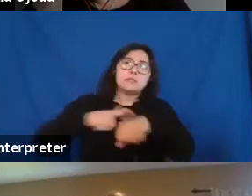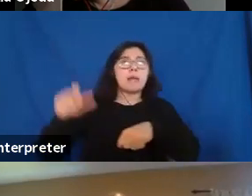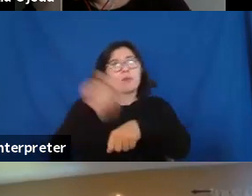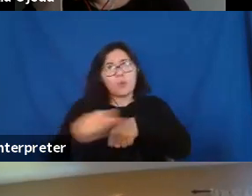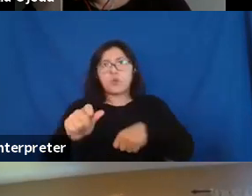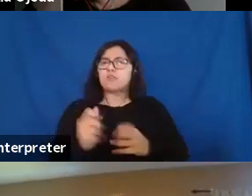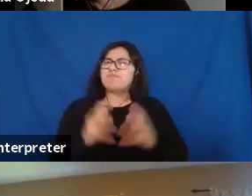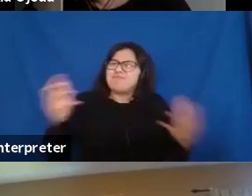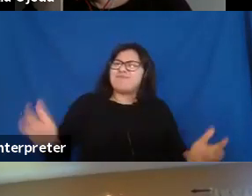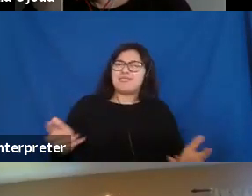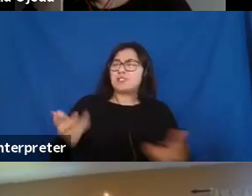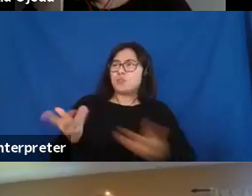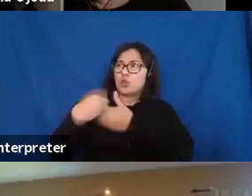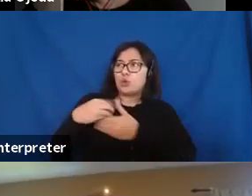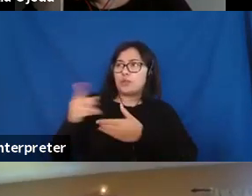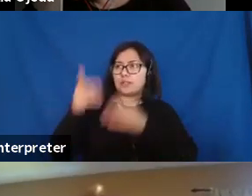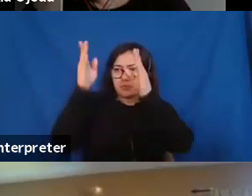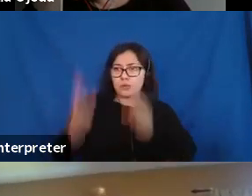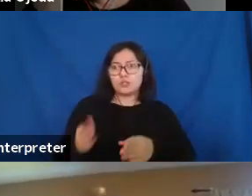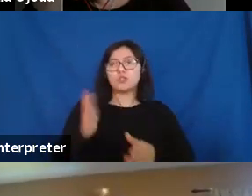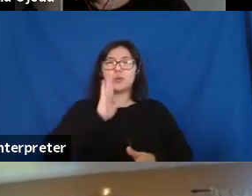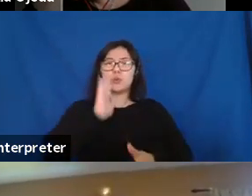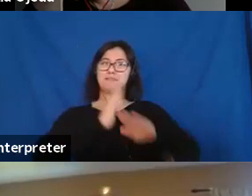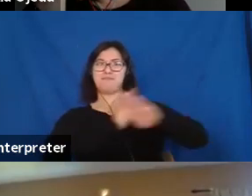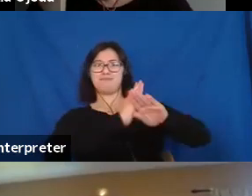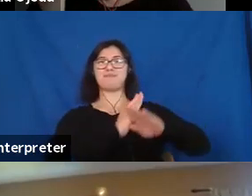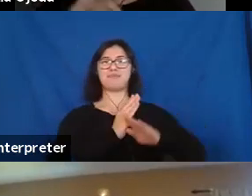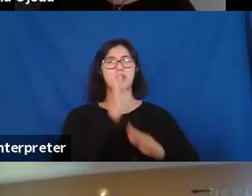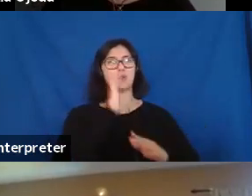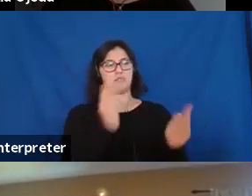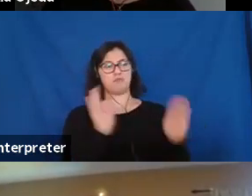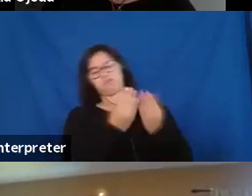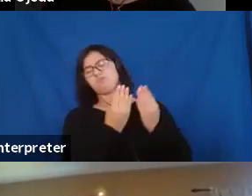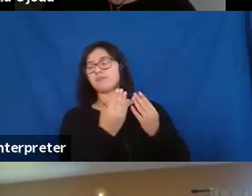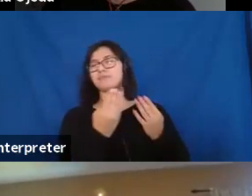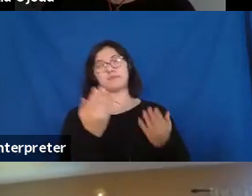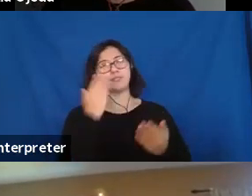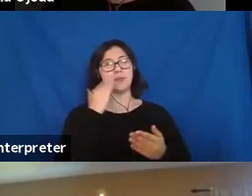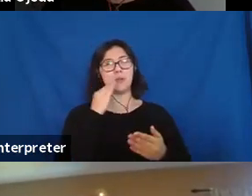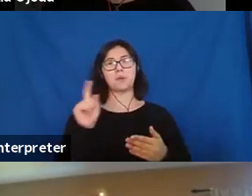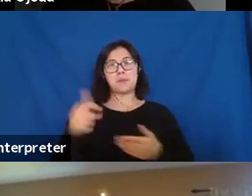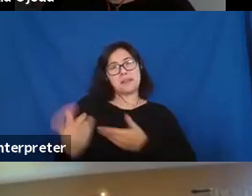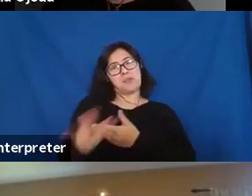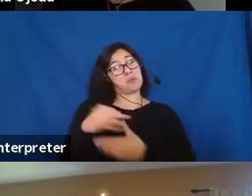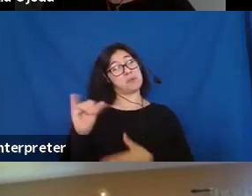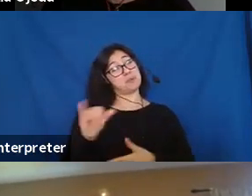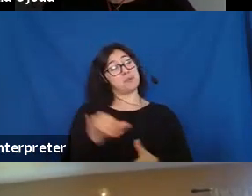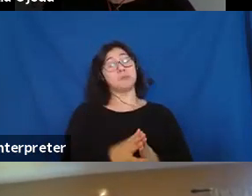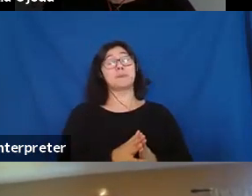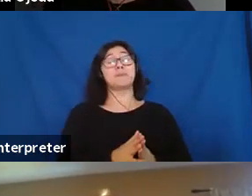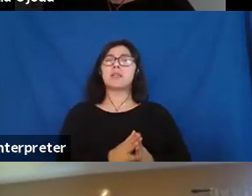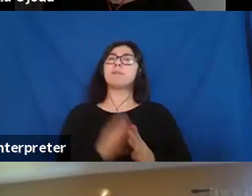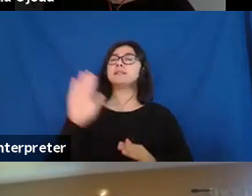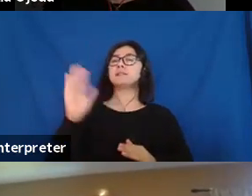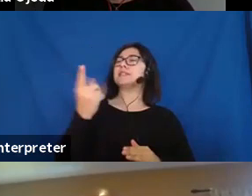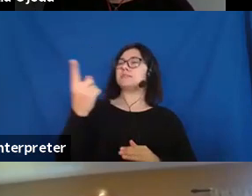people in the process who are going to be the detractors and are going to have the walls up, right? So, but it sounds like